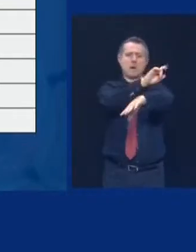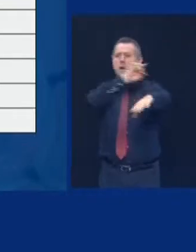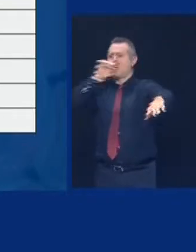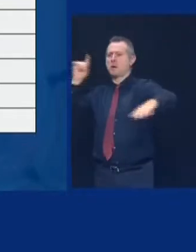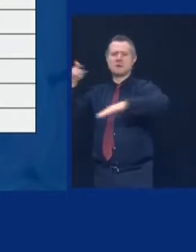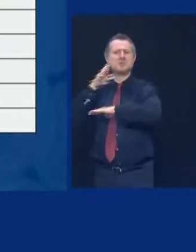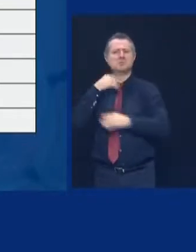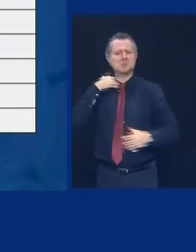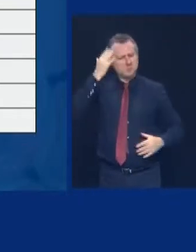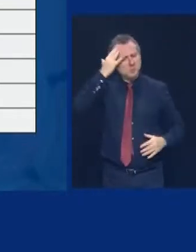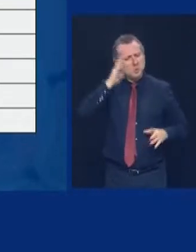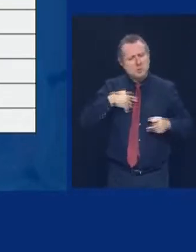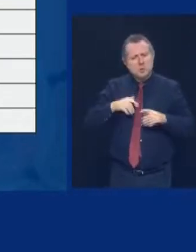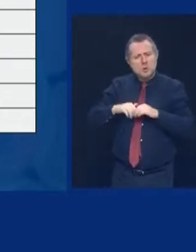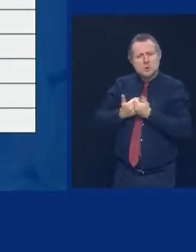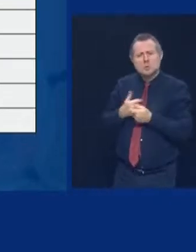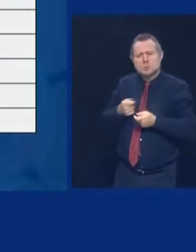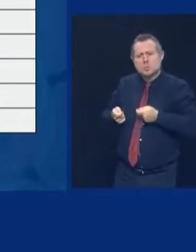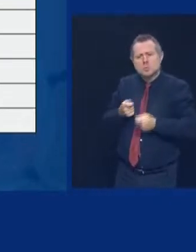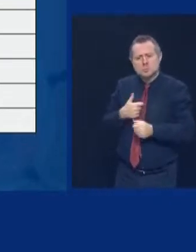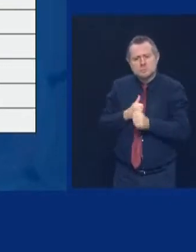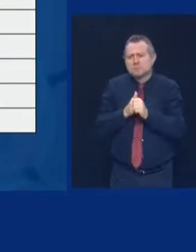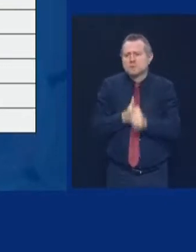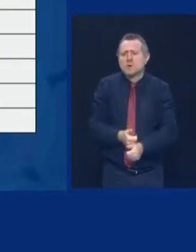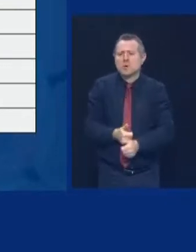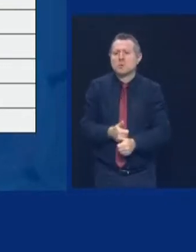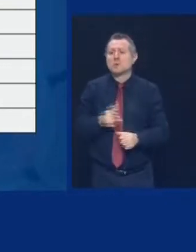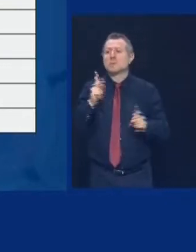it. Oh, I'm gaining weight.